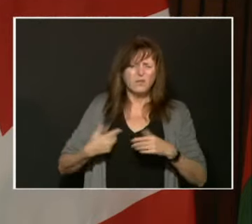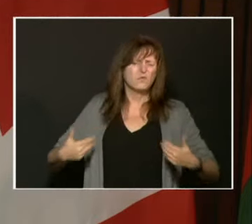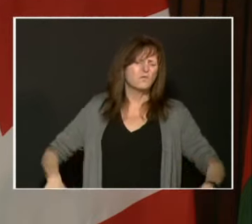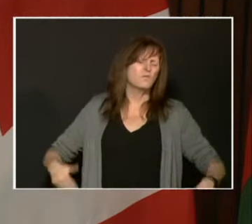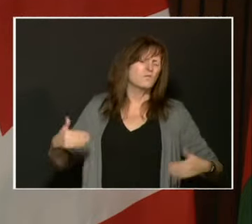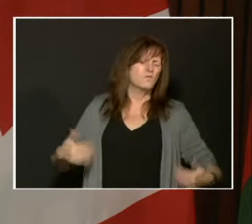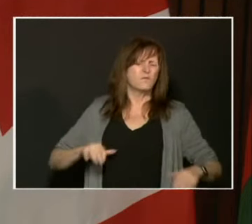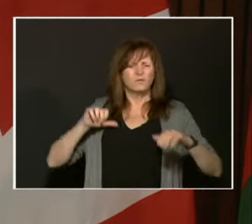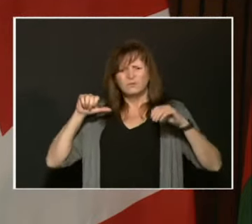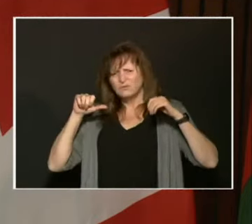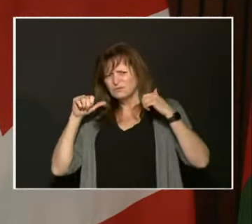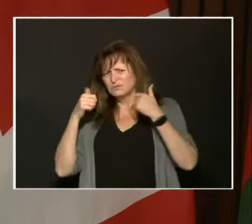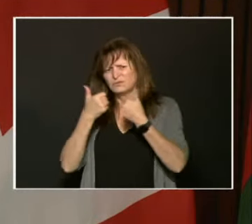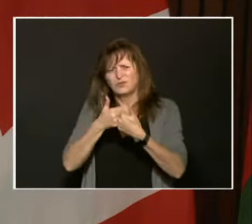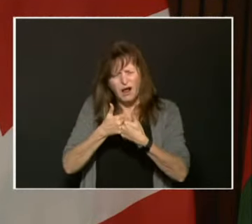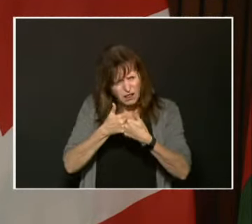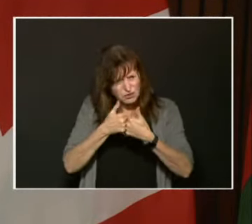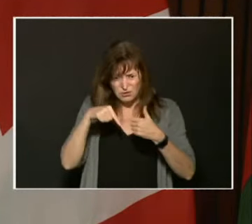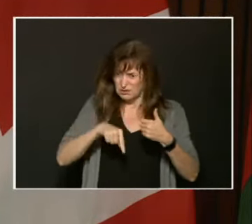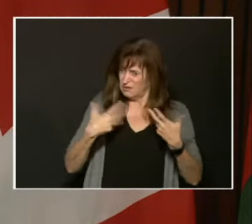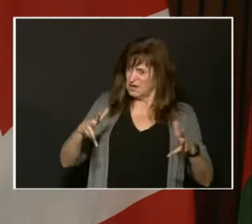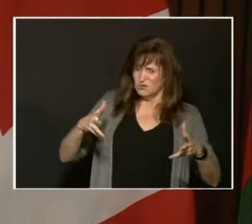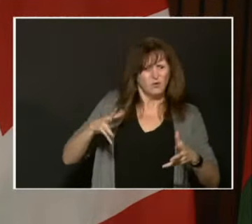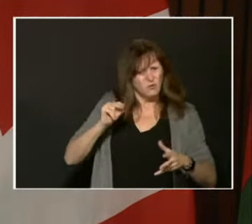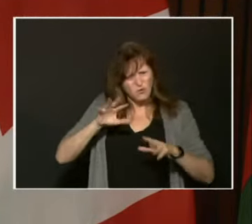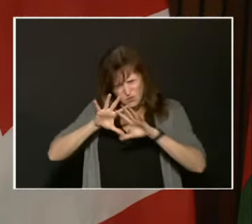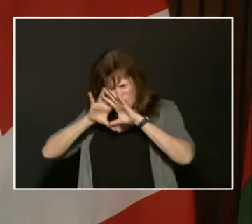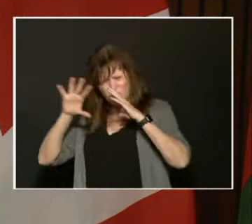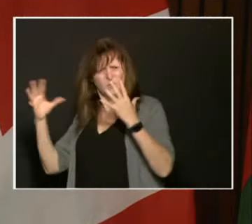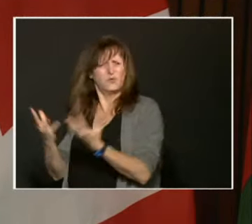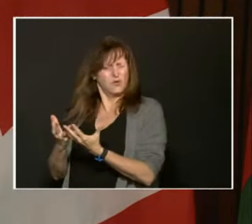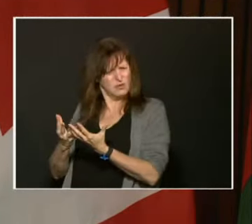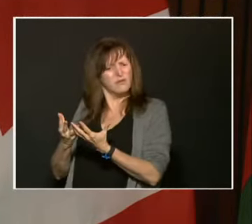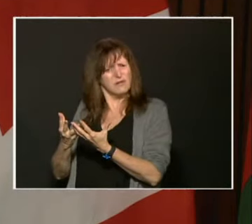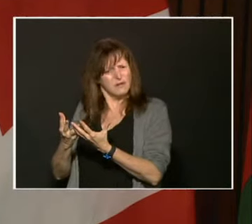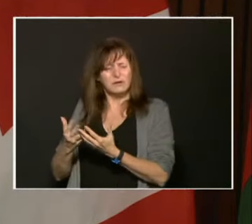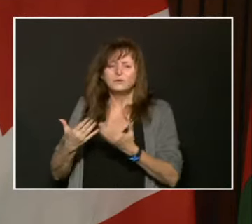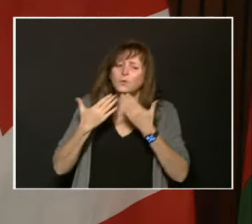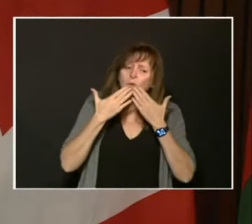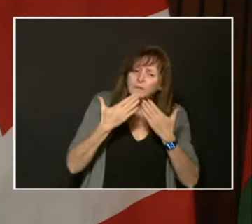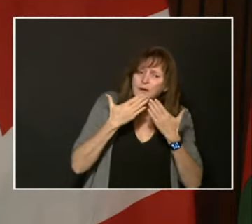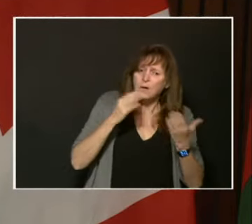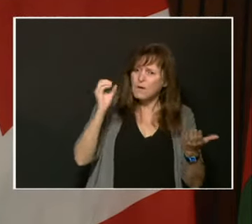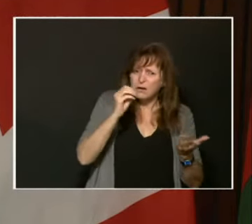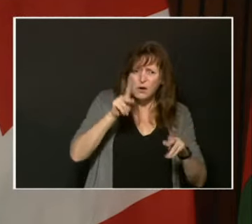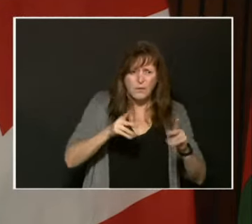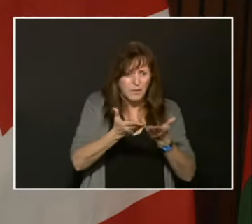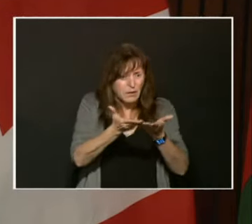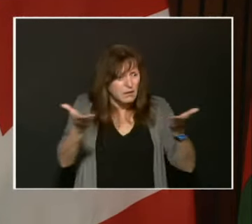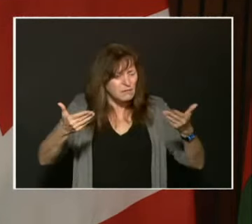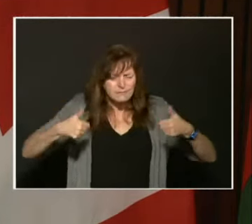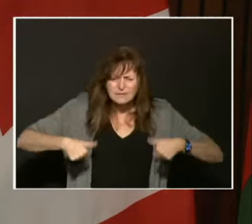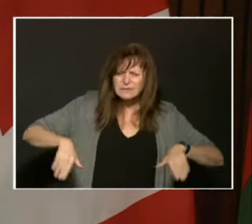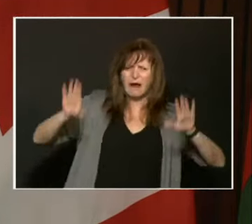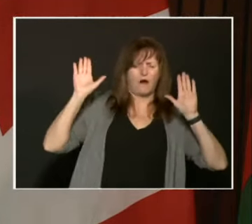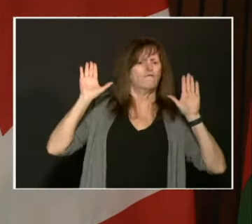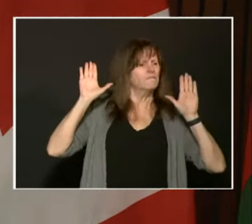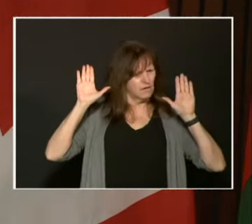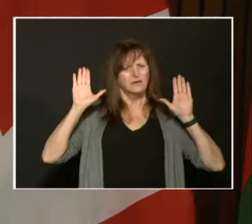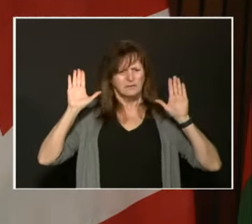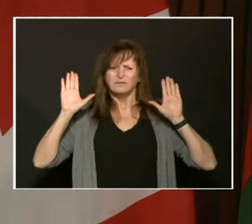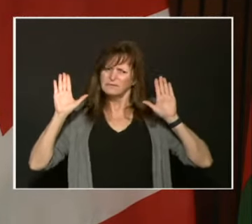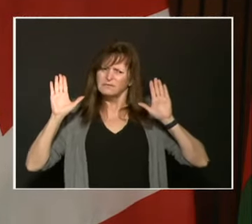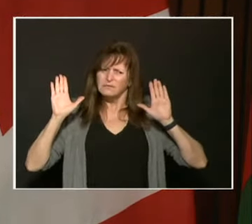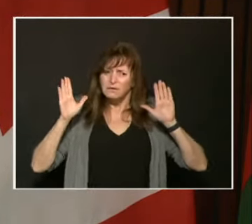world. But I believe we should give thanks for the sacrifices that many Ontarians have made. And because of them, we've turned the corner in our